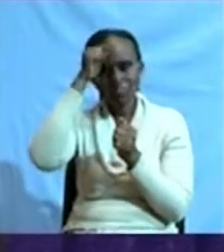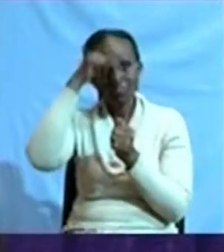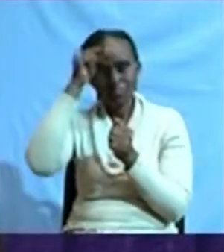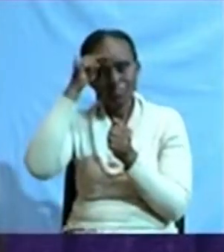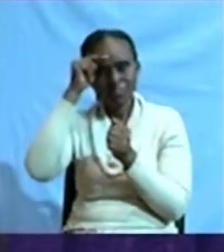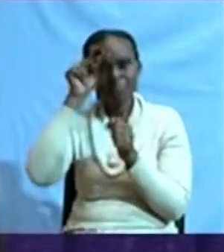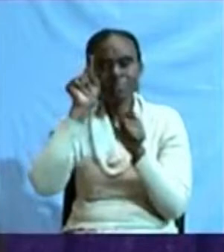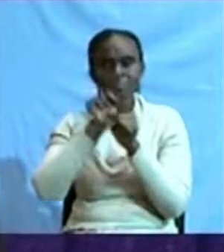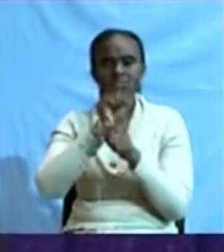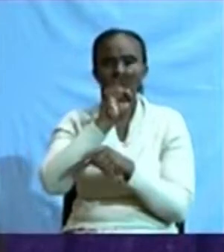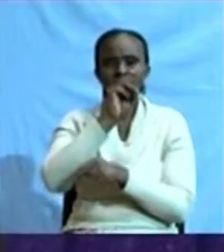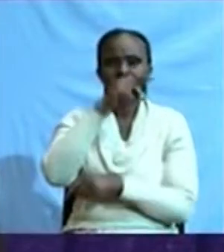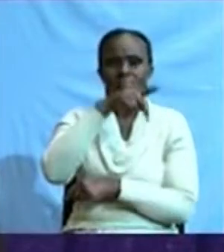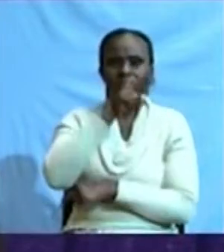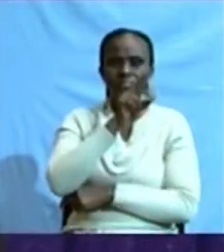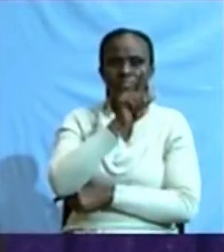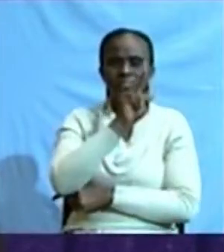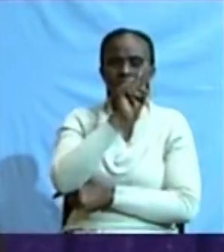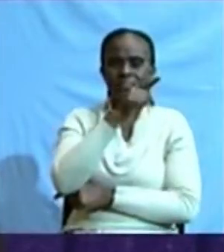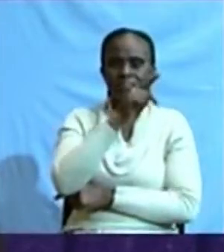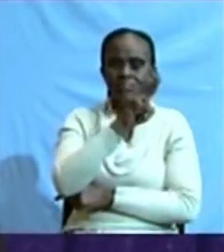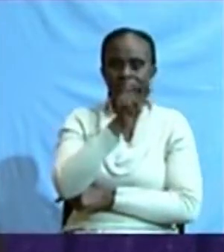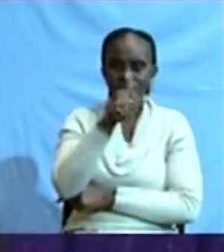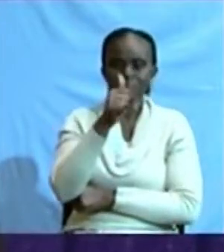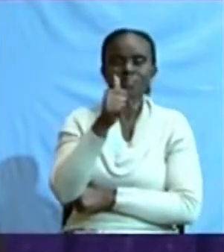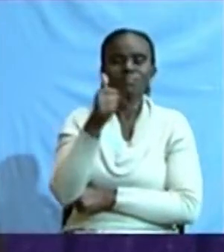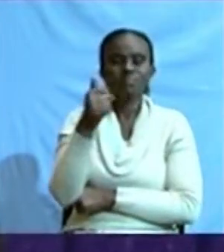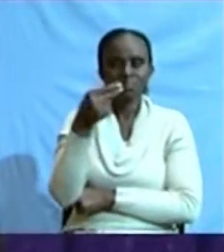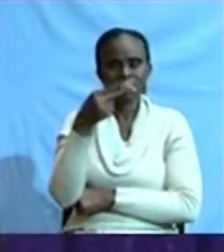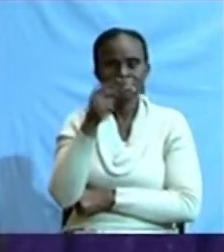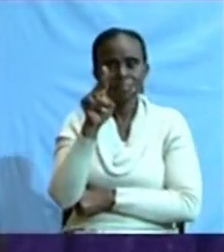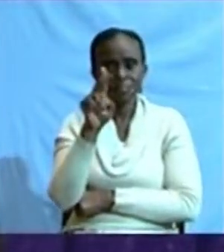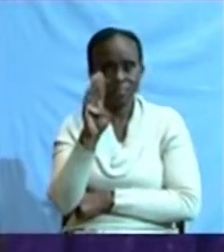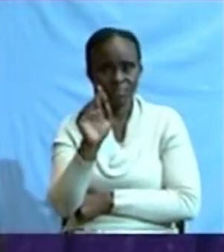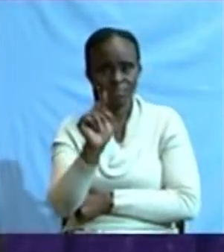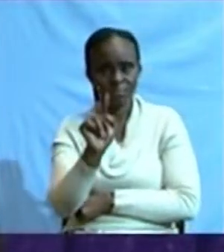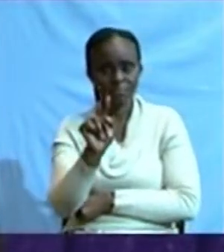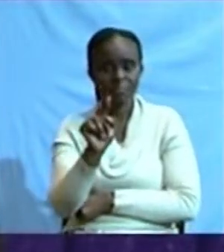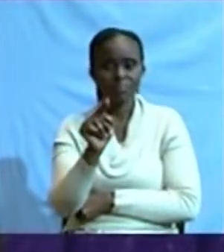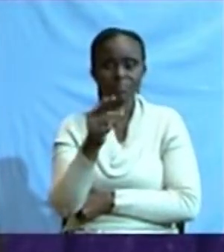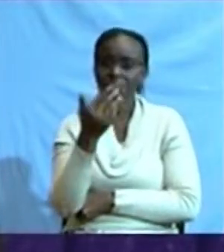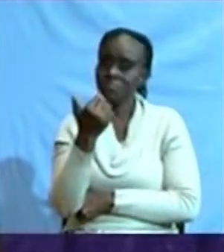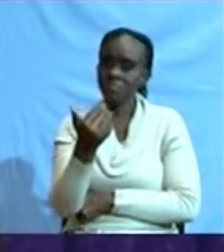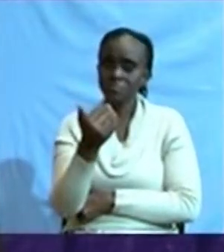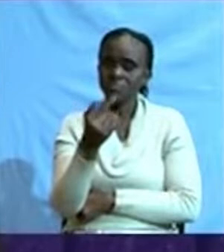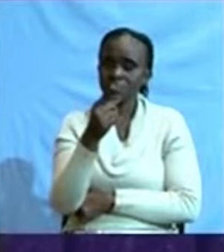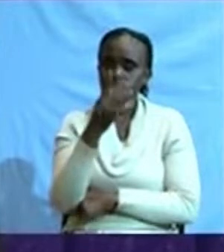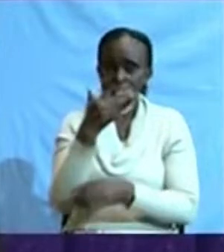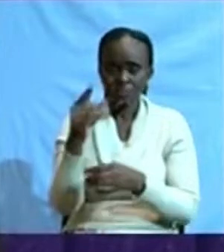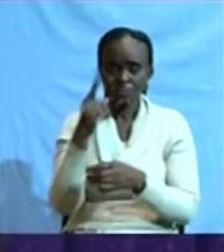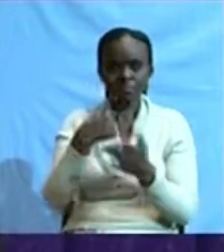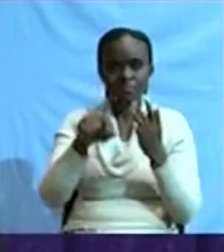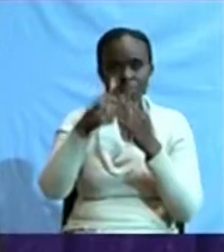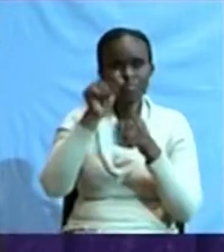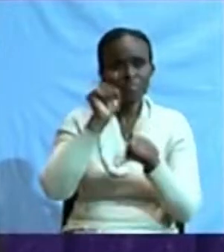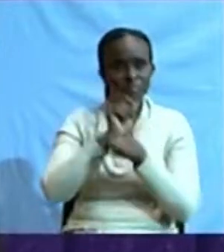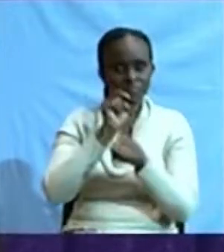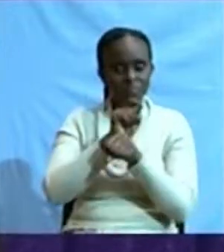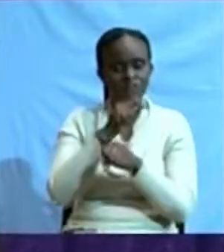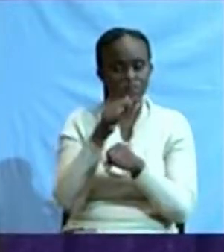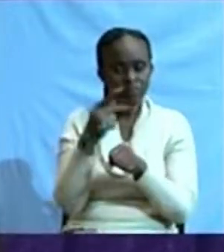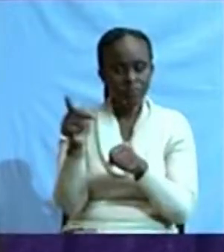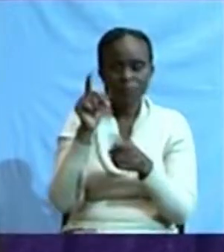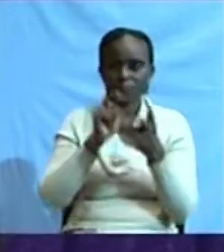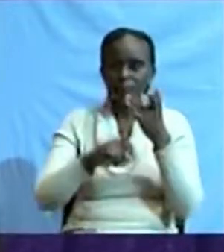and Mpulungu. I think you are a hub there. So it is something that you need to do. On property